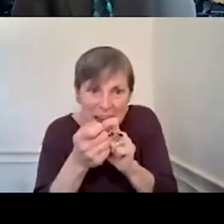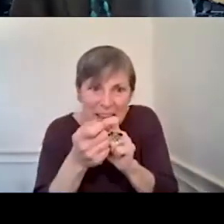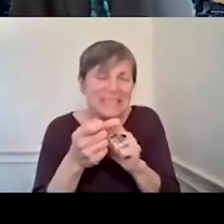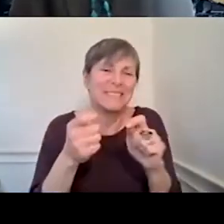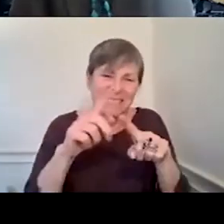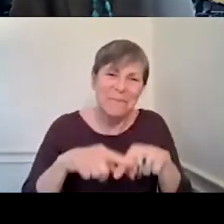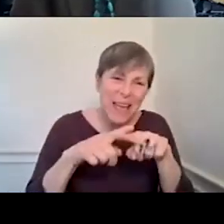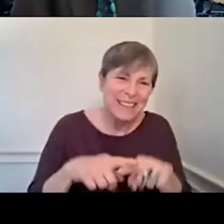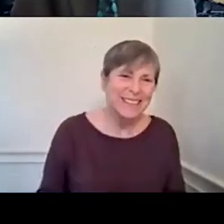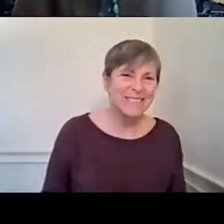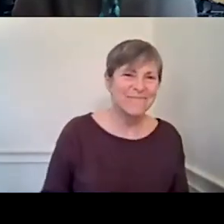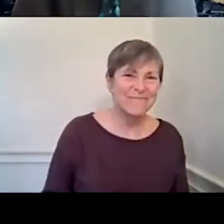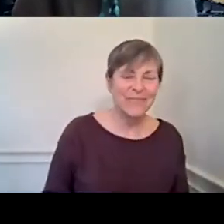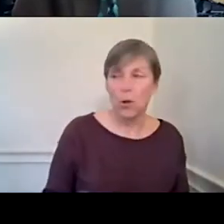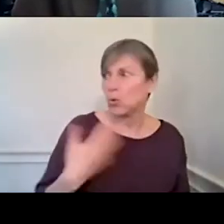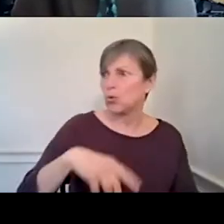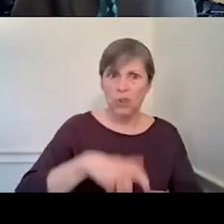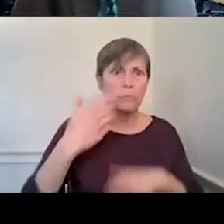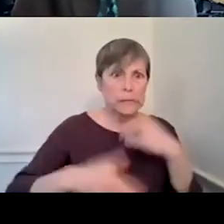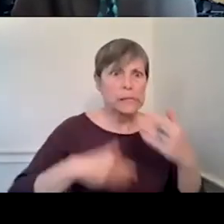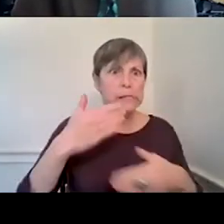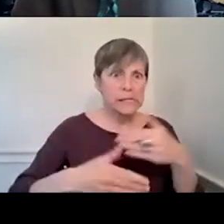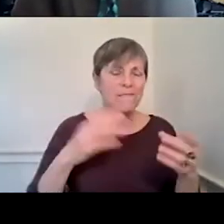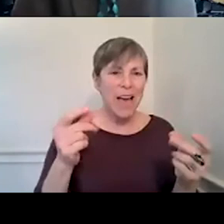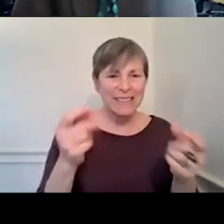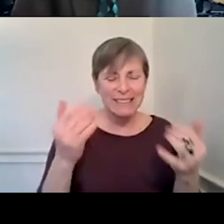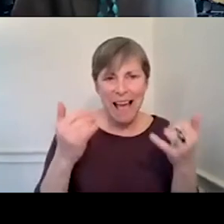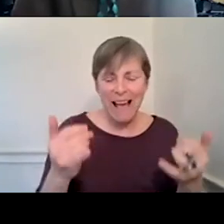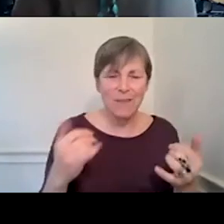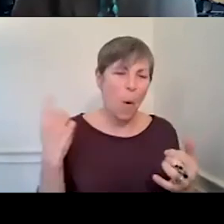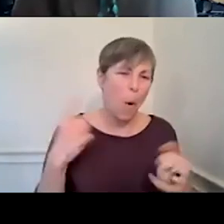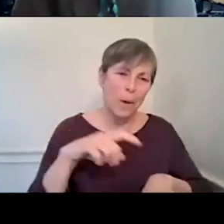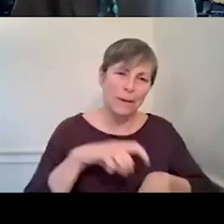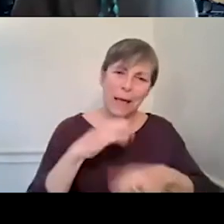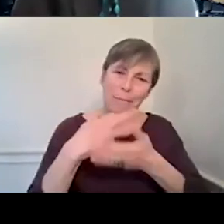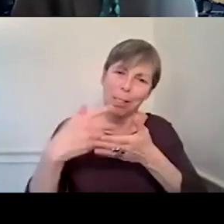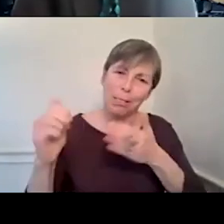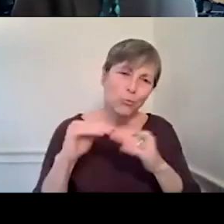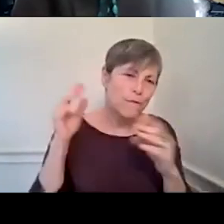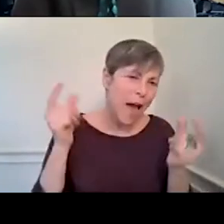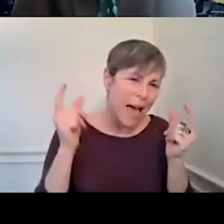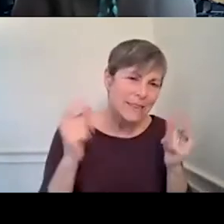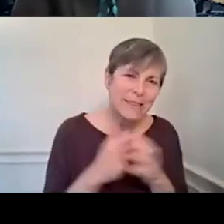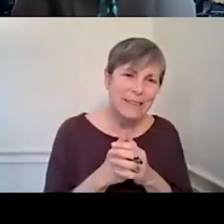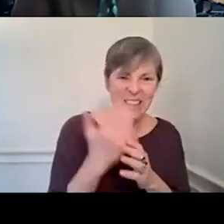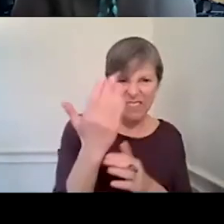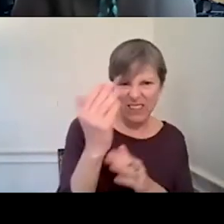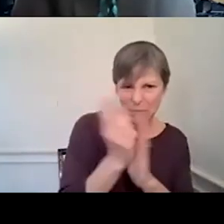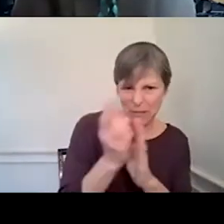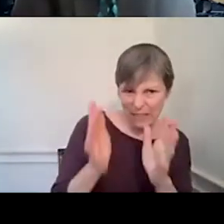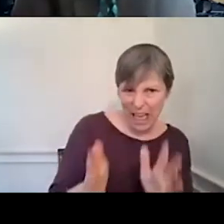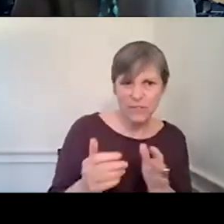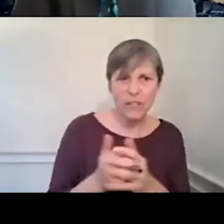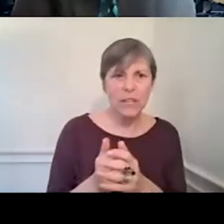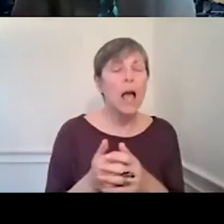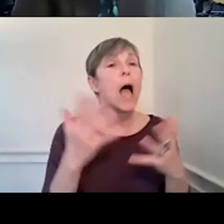So we're the time is moving along here too quickly. It usually does, and we've got about 15 more minutes. I do want to